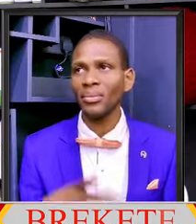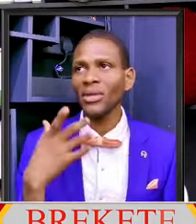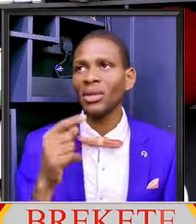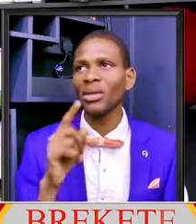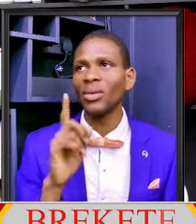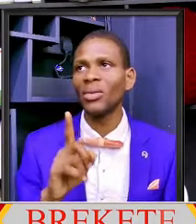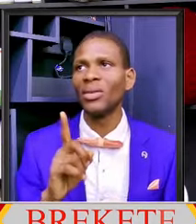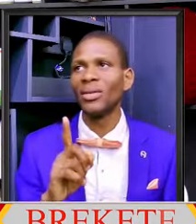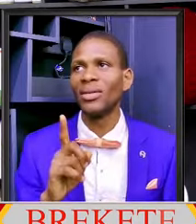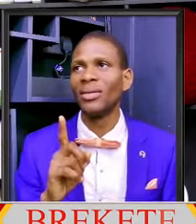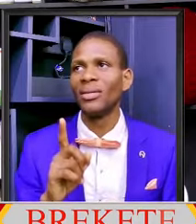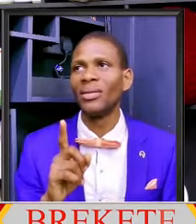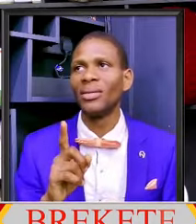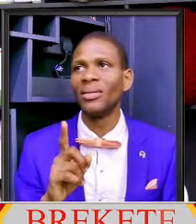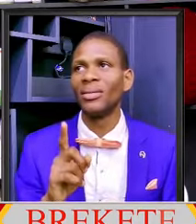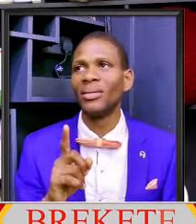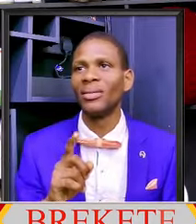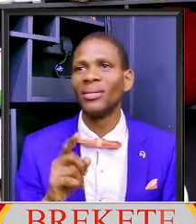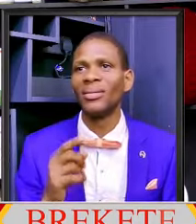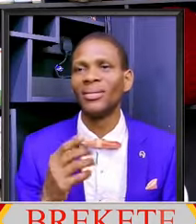the one sorting.